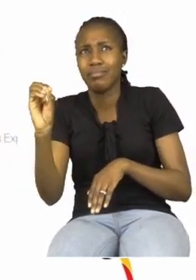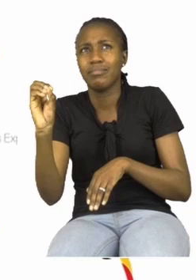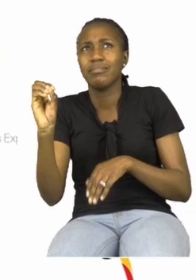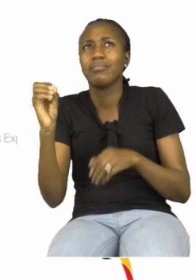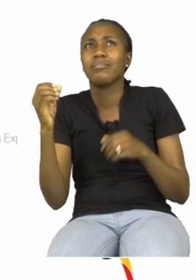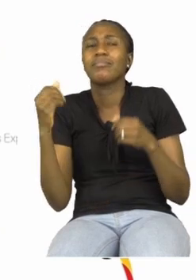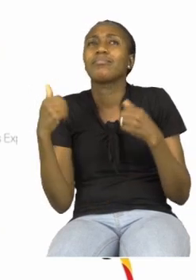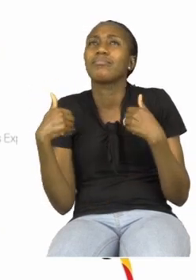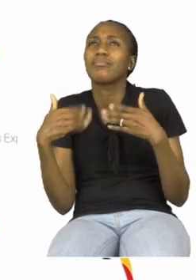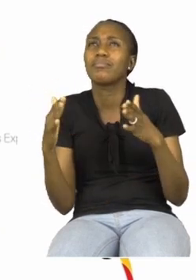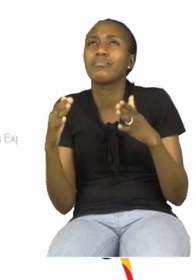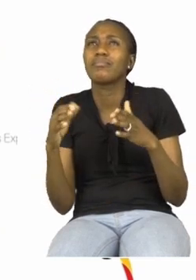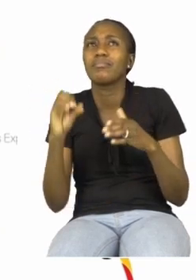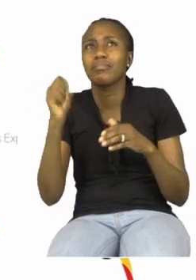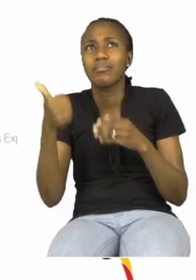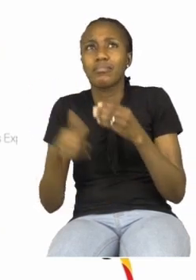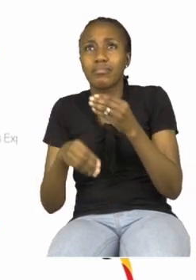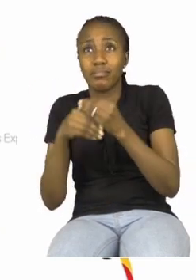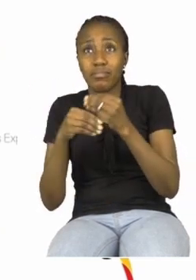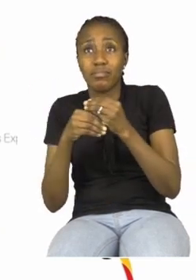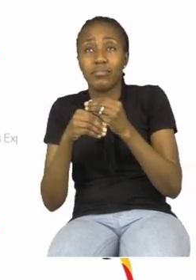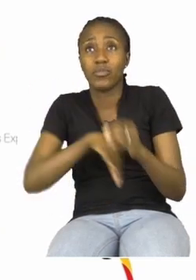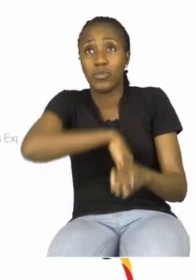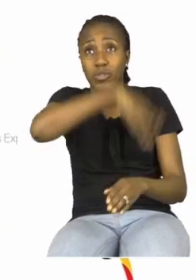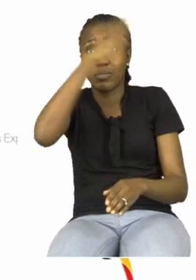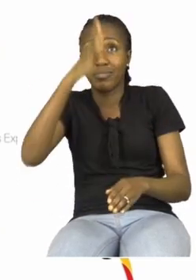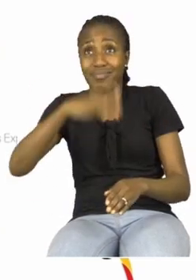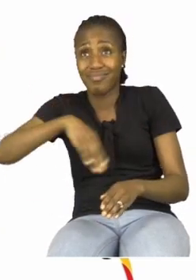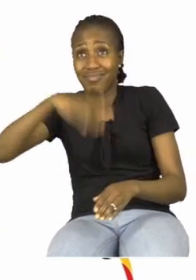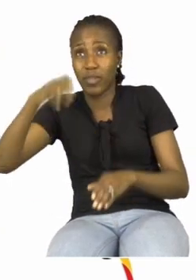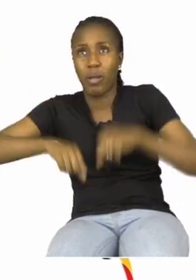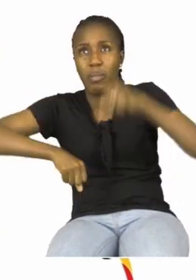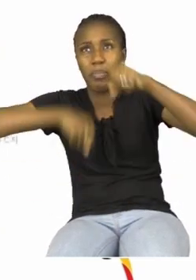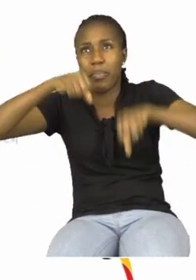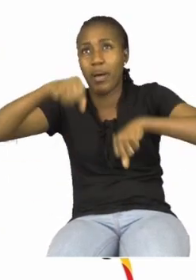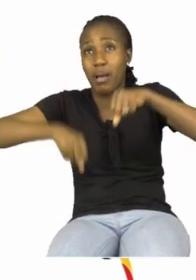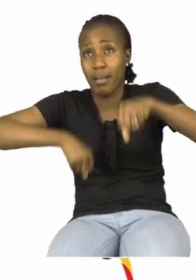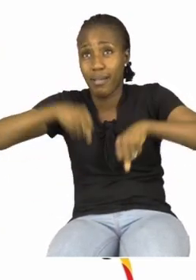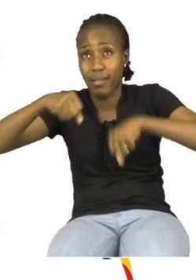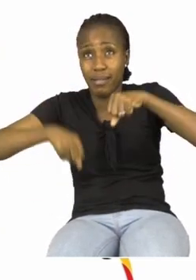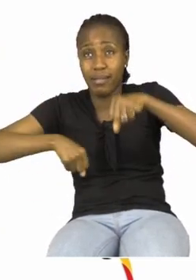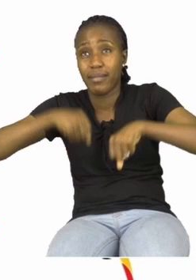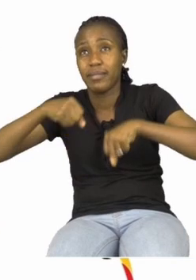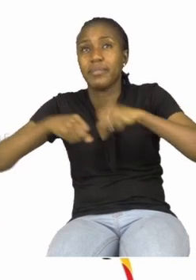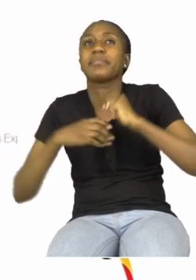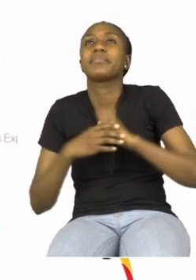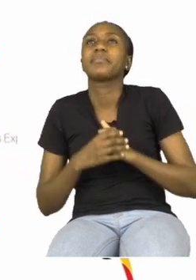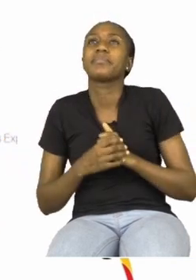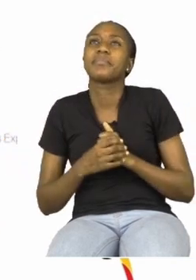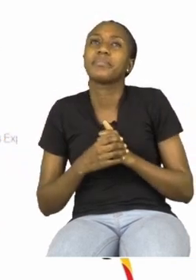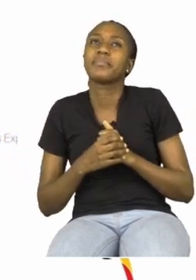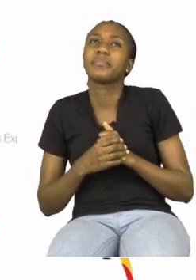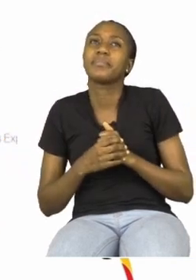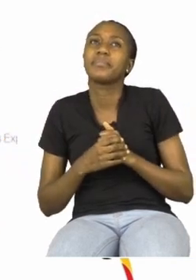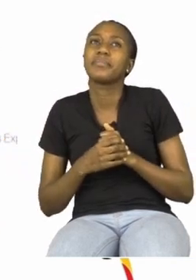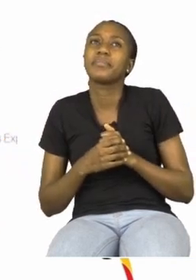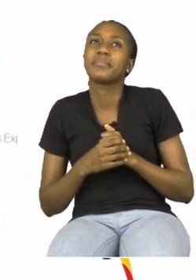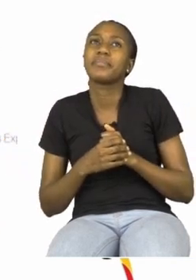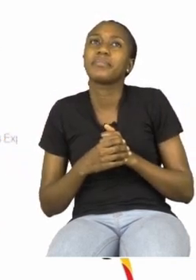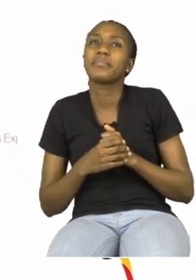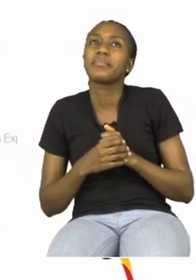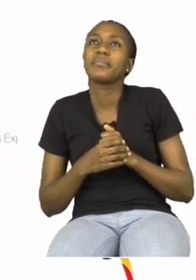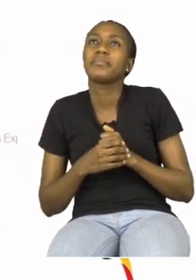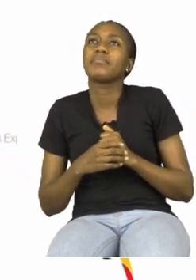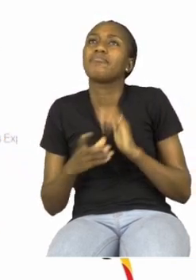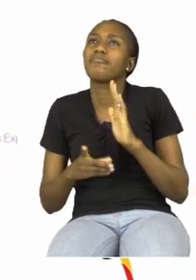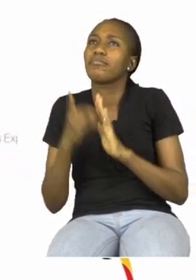Namibia is more renowned for mountain biking with the annual Nedbank Desert Dashes and so on and so forth. In terms of your question on development,